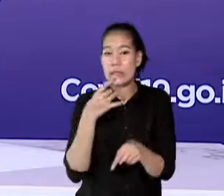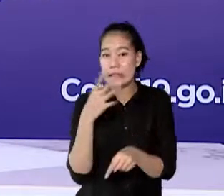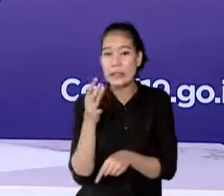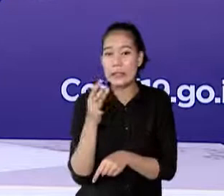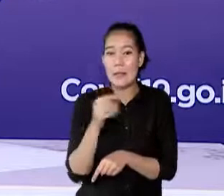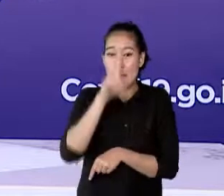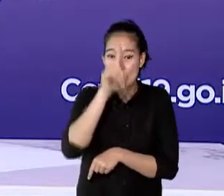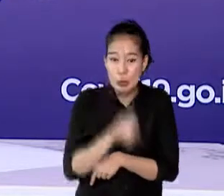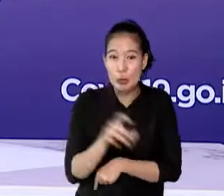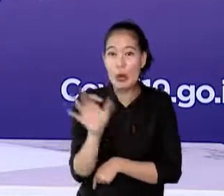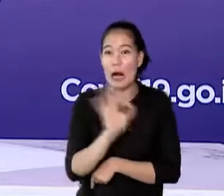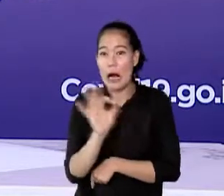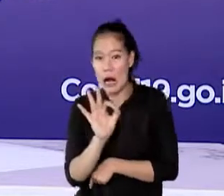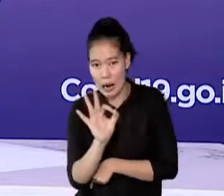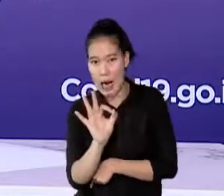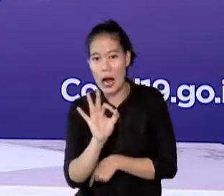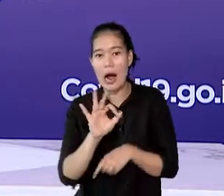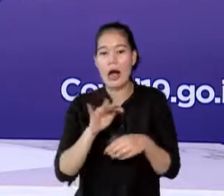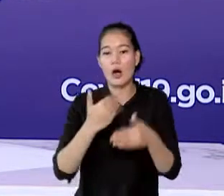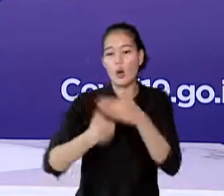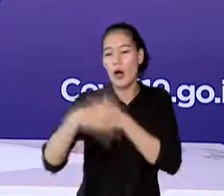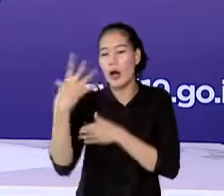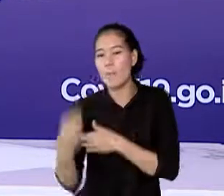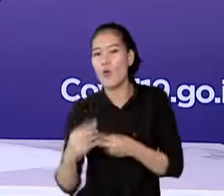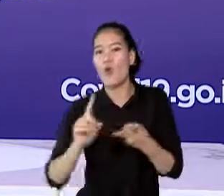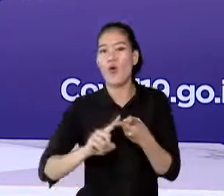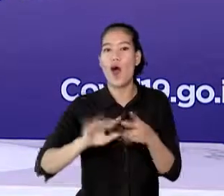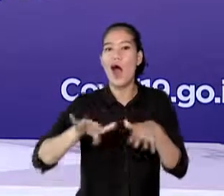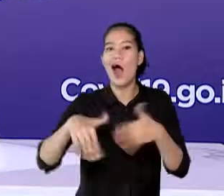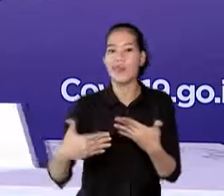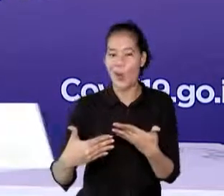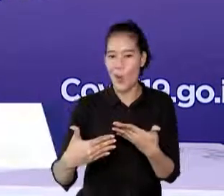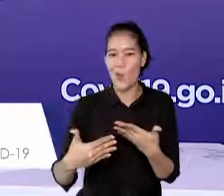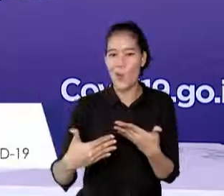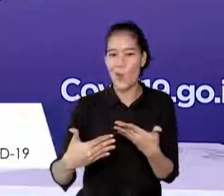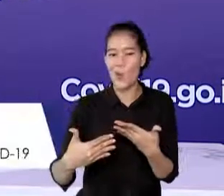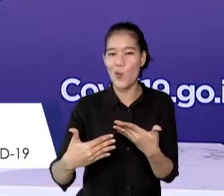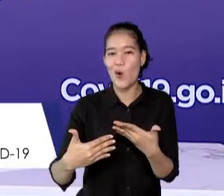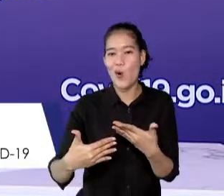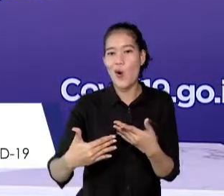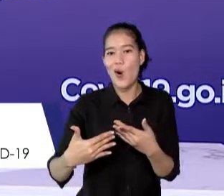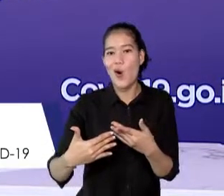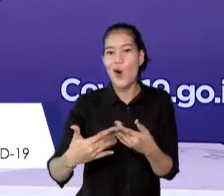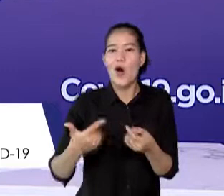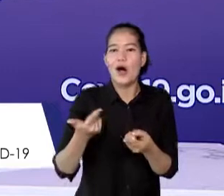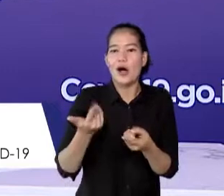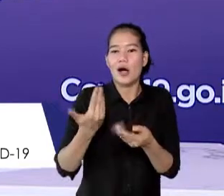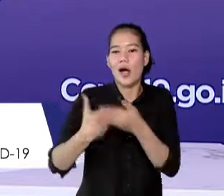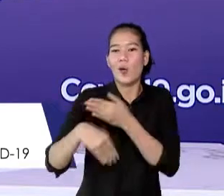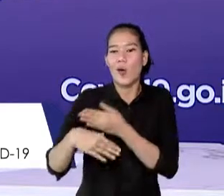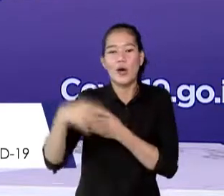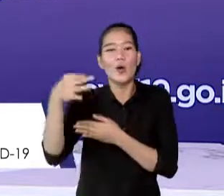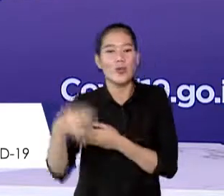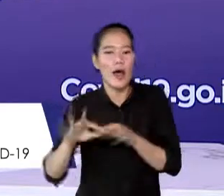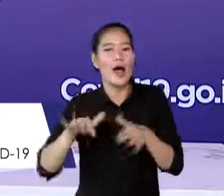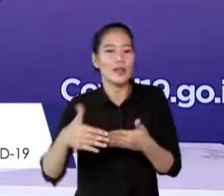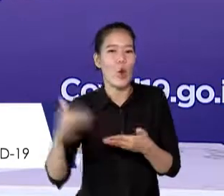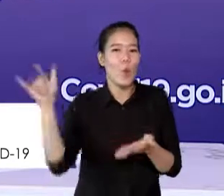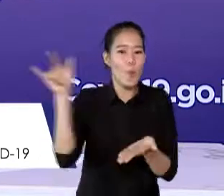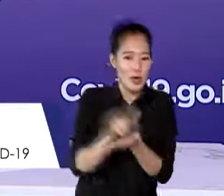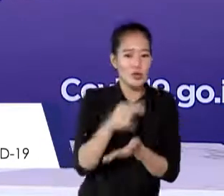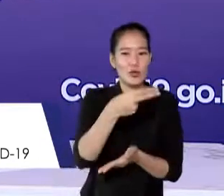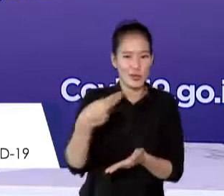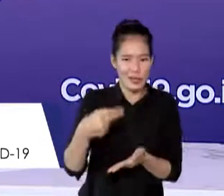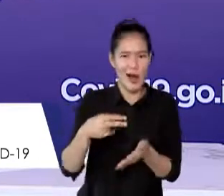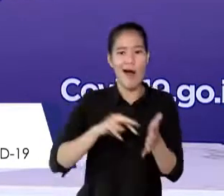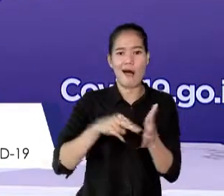mudik or inter-regional tourism, officers have the right to halt the trip, and the person concerned